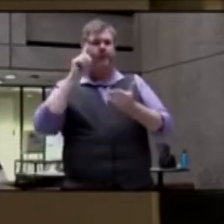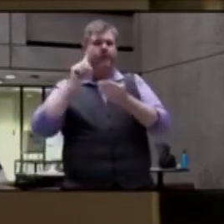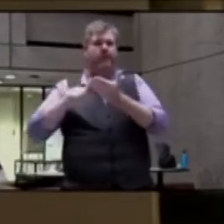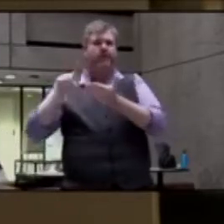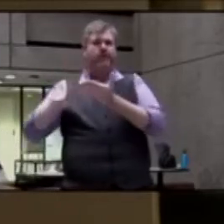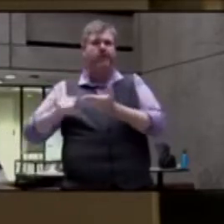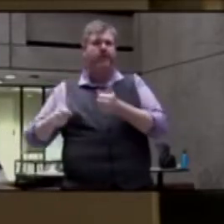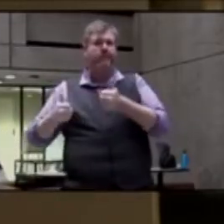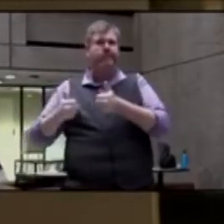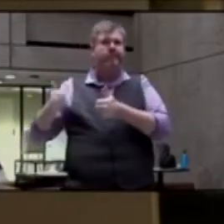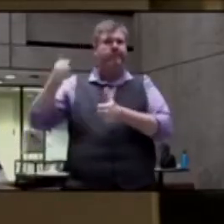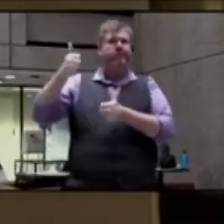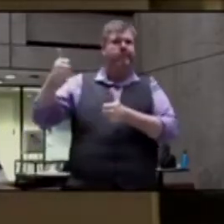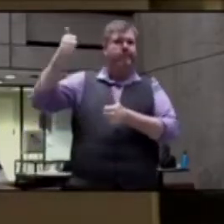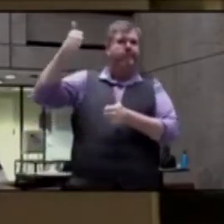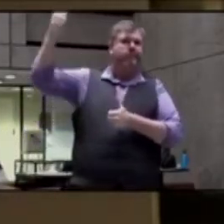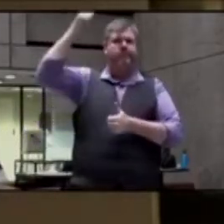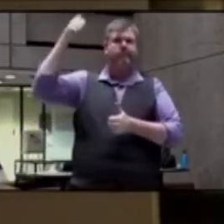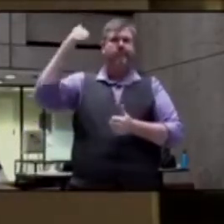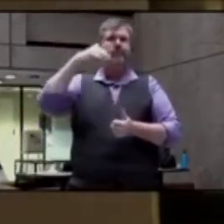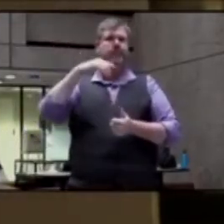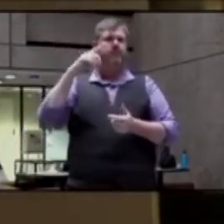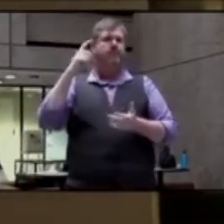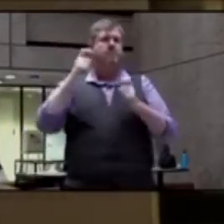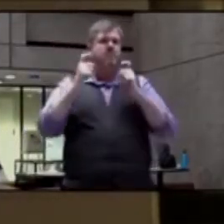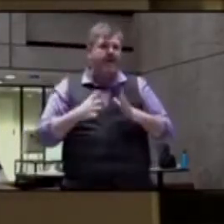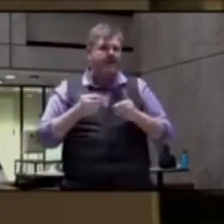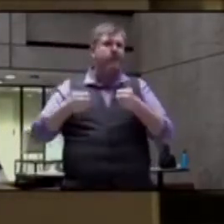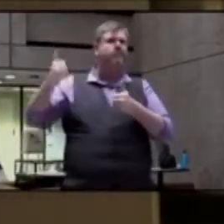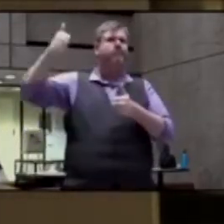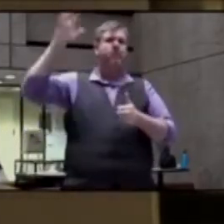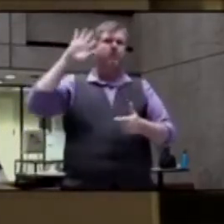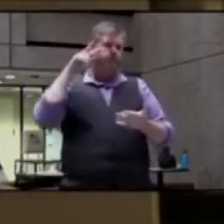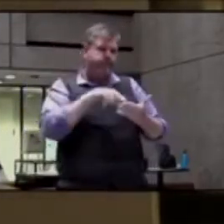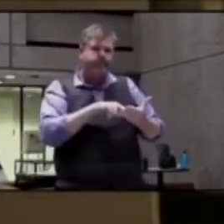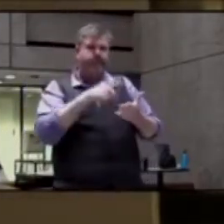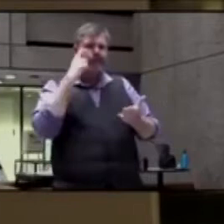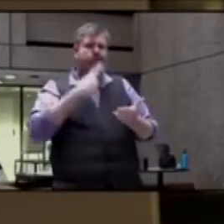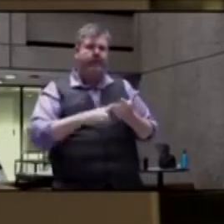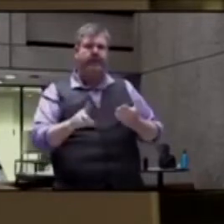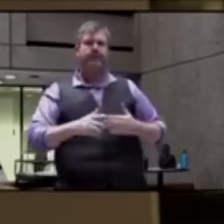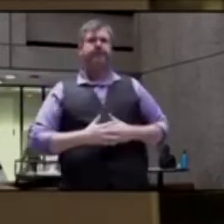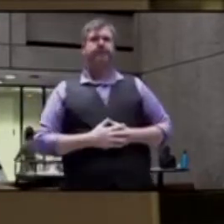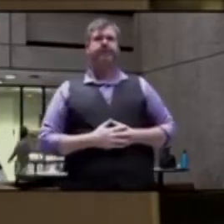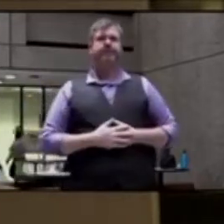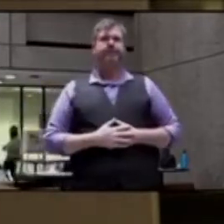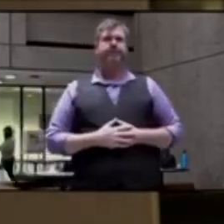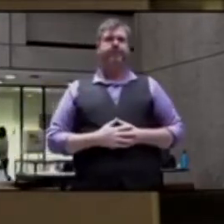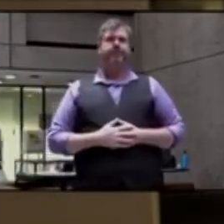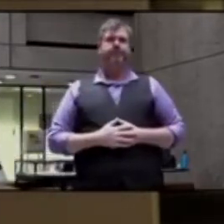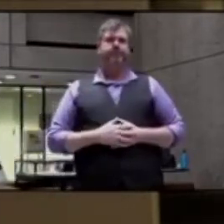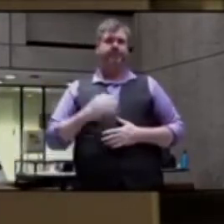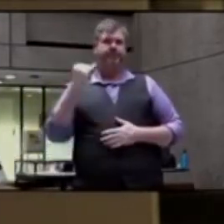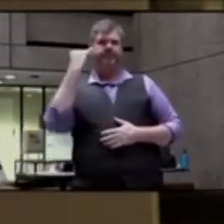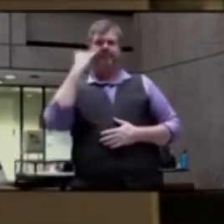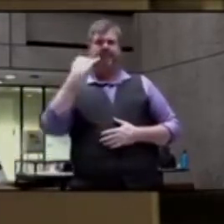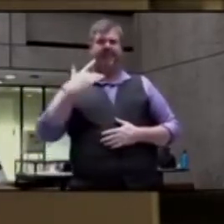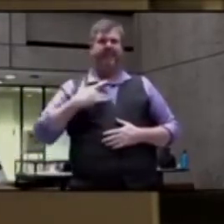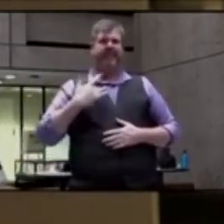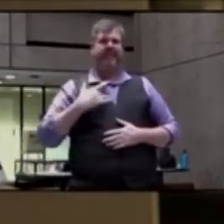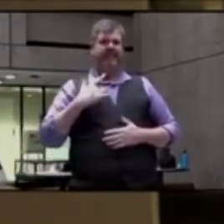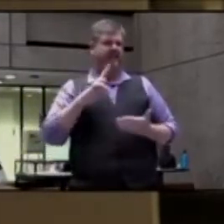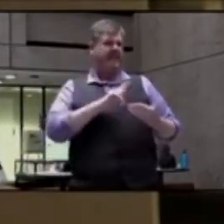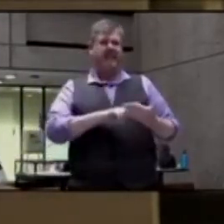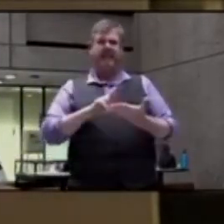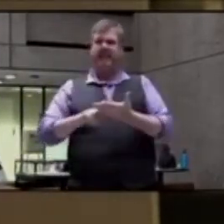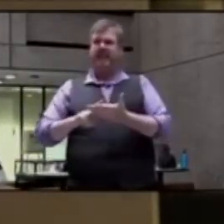the signatures in our office. And if they all feel that the signature doesn't match, we will send